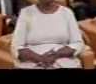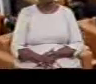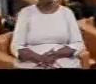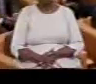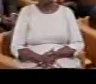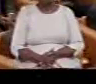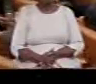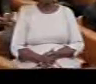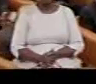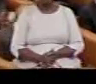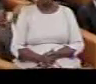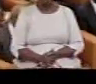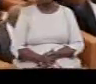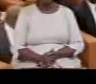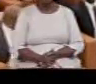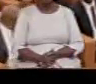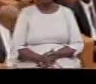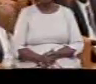morning, church.